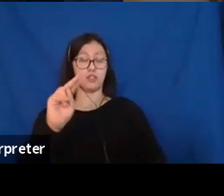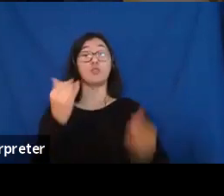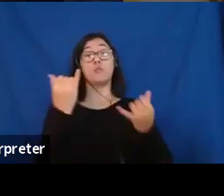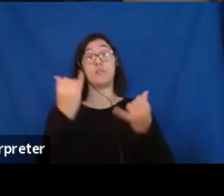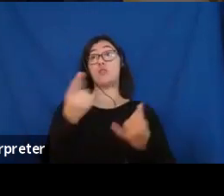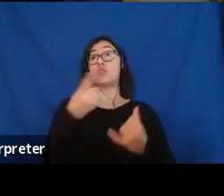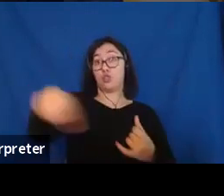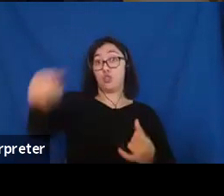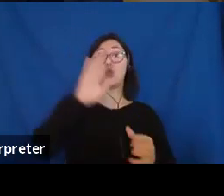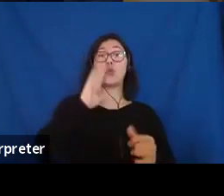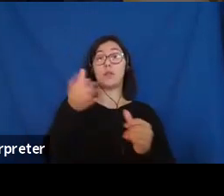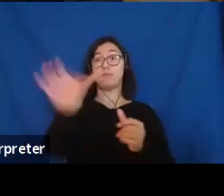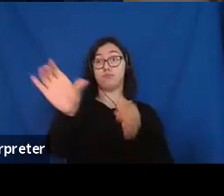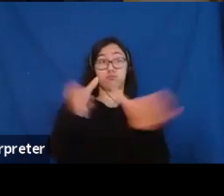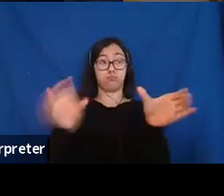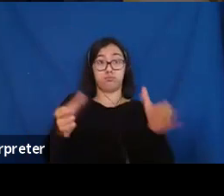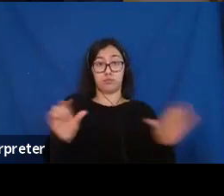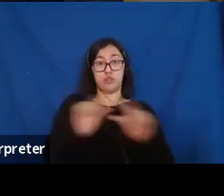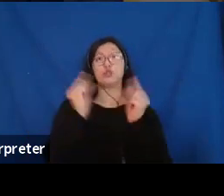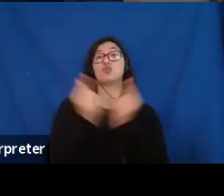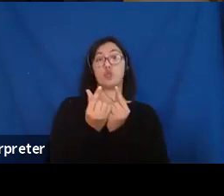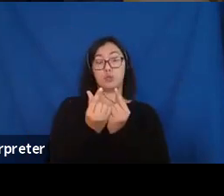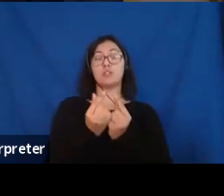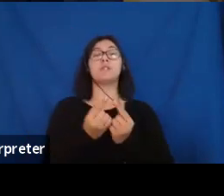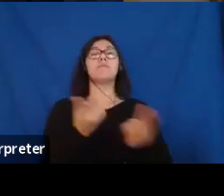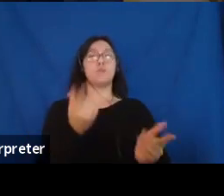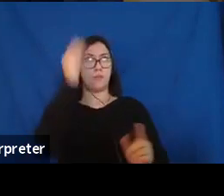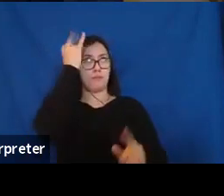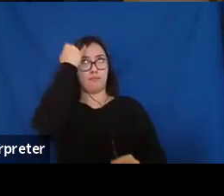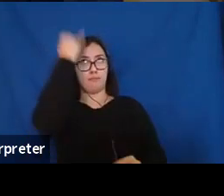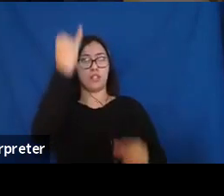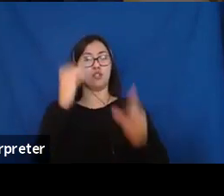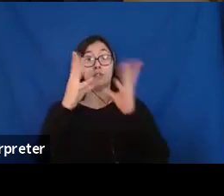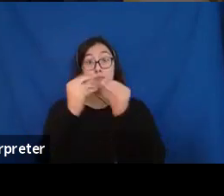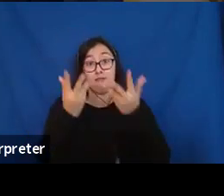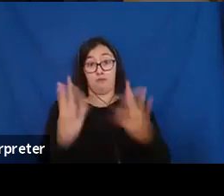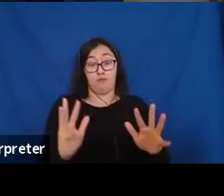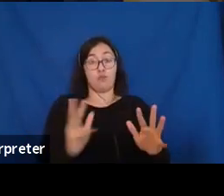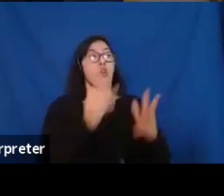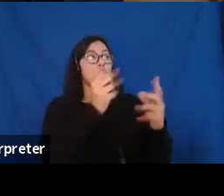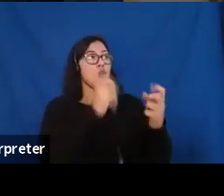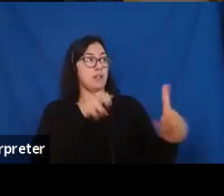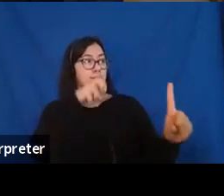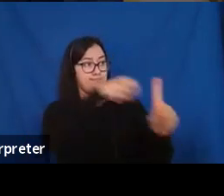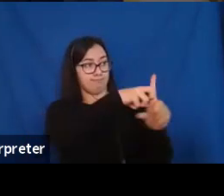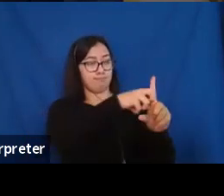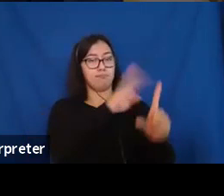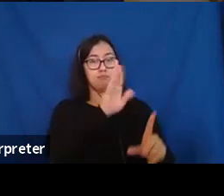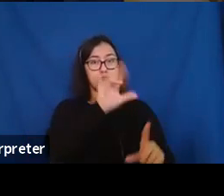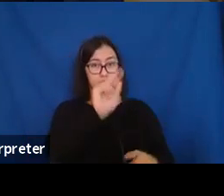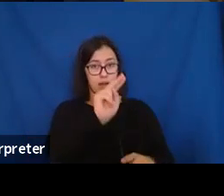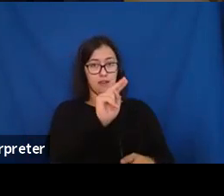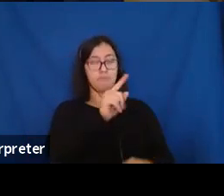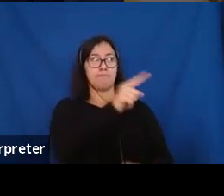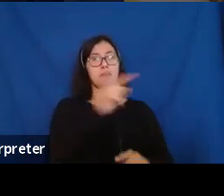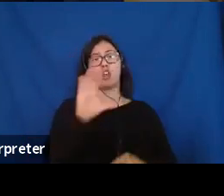that you are alone Brian and you want to call him in. Your goal is not to shame him or humiliate him. You want him to stick with your group. You want him